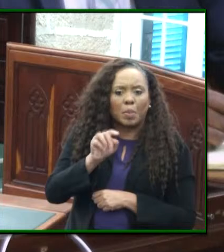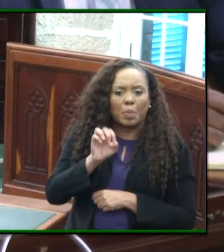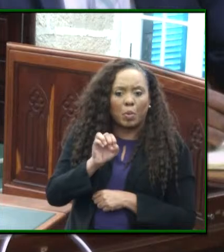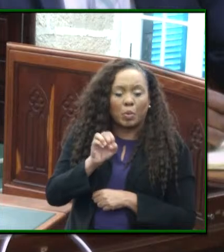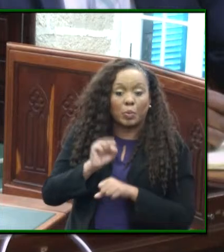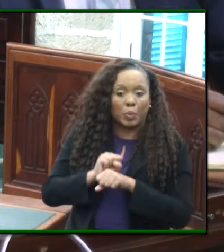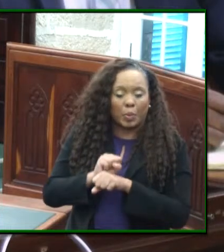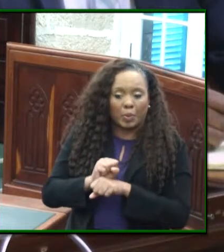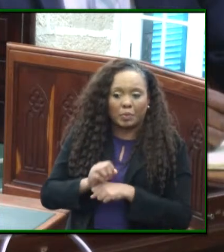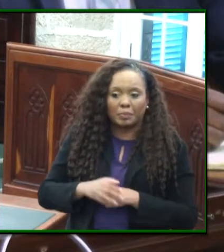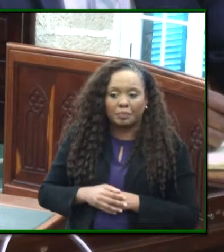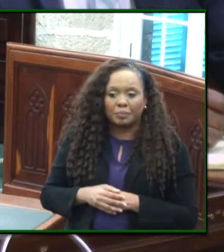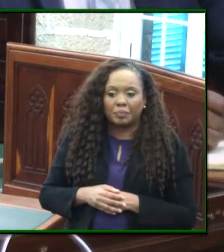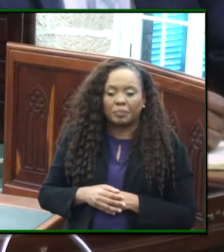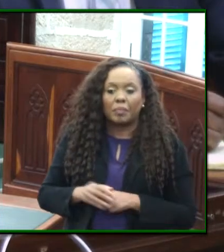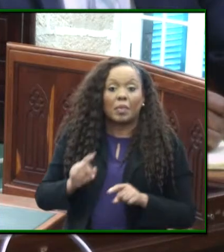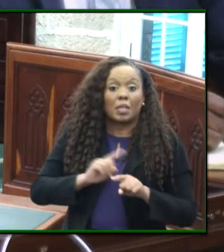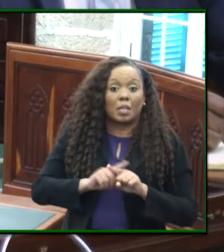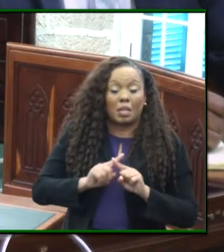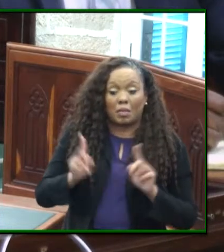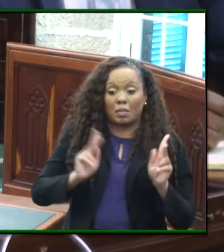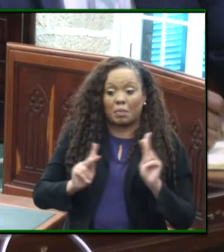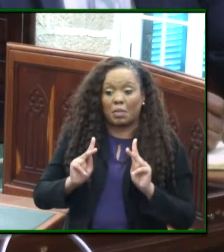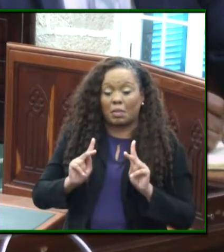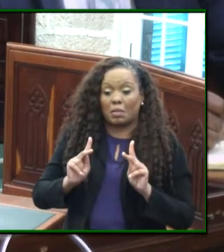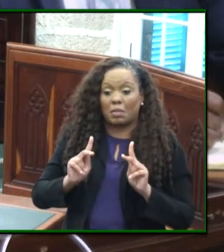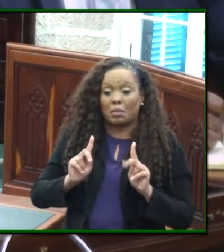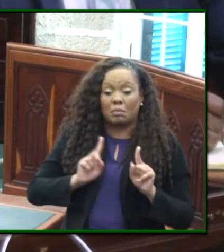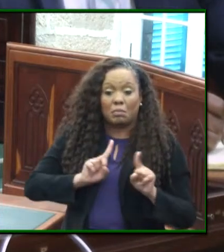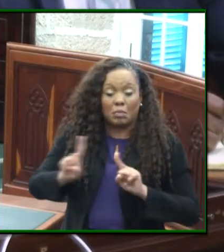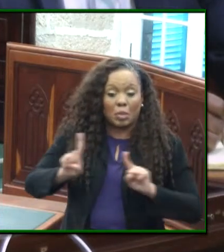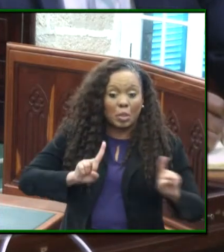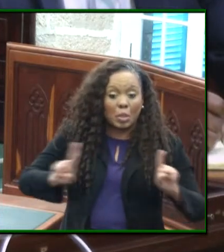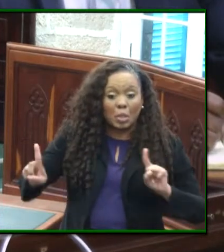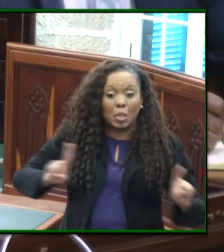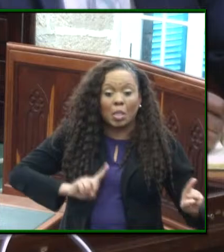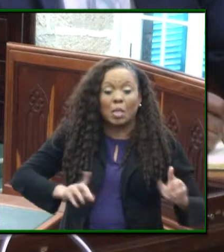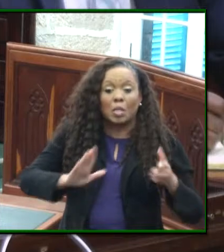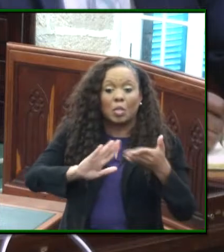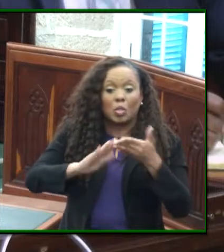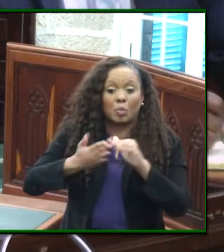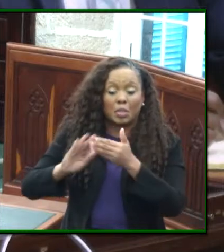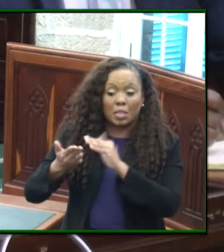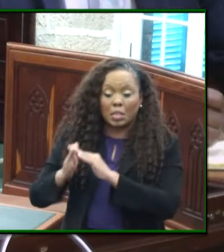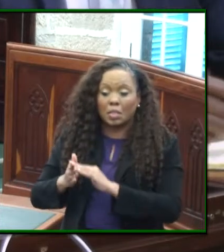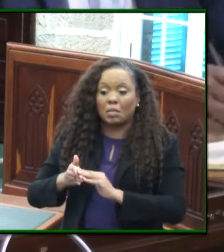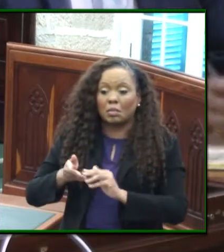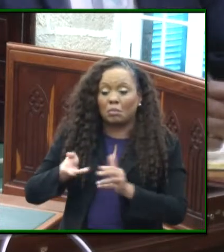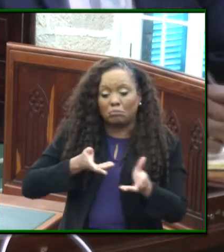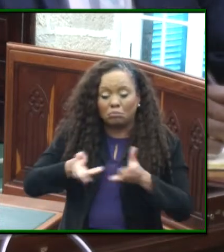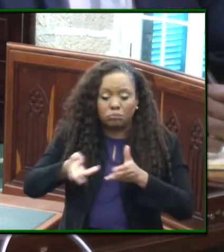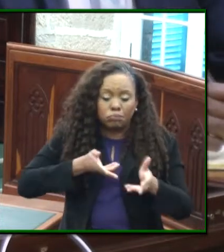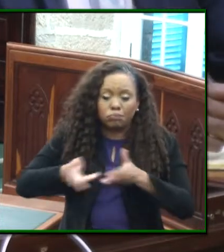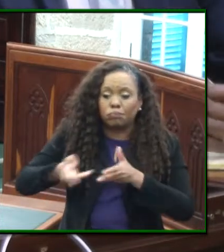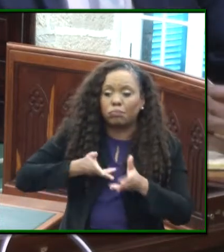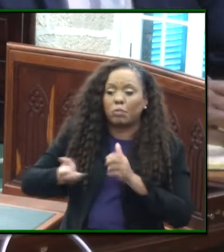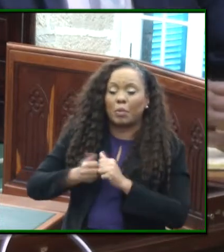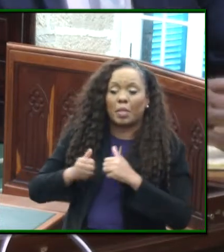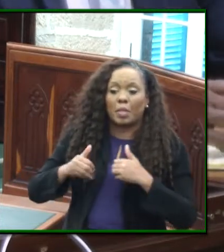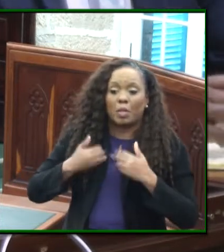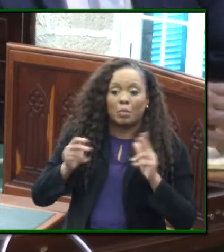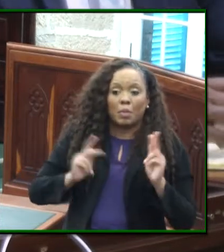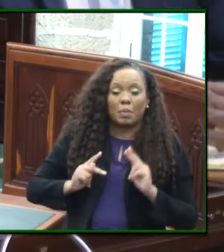approached. We had individuals going into communities, talking to at-risk youth, encouraging them to join the